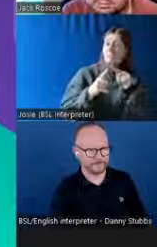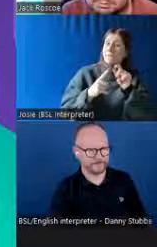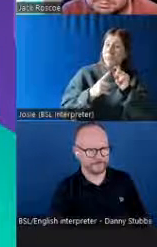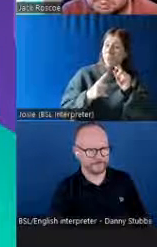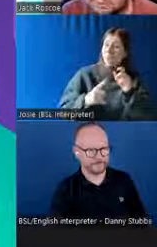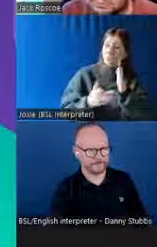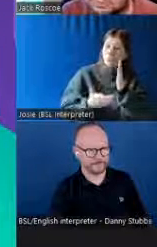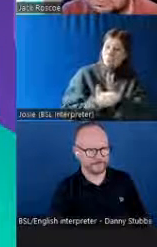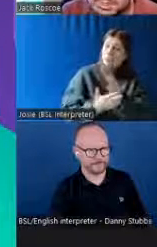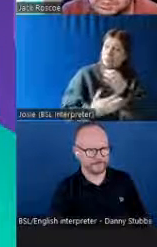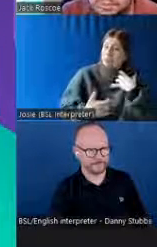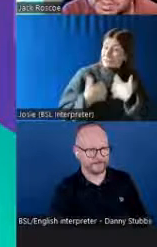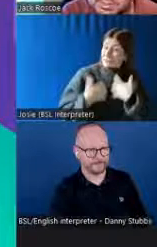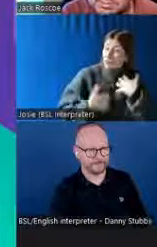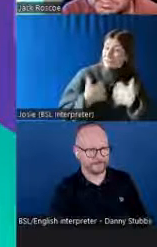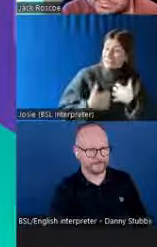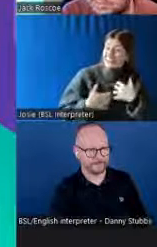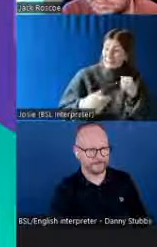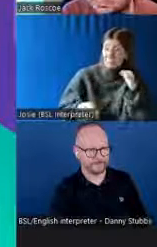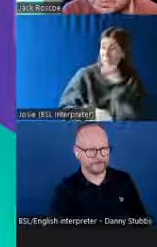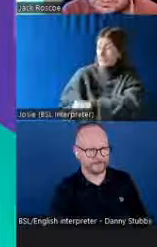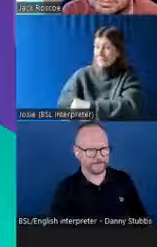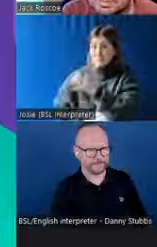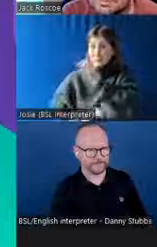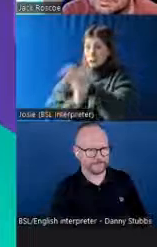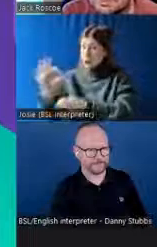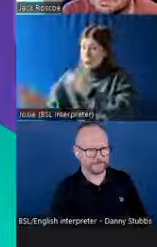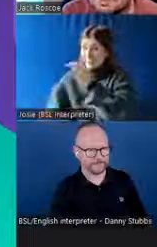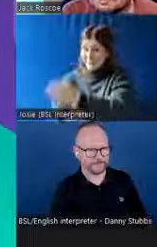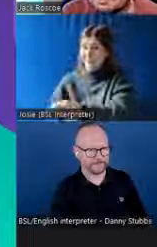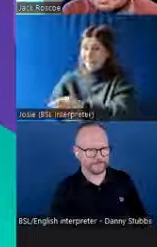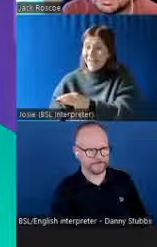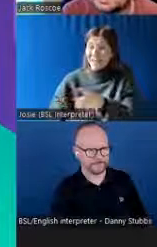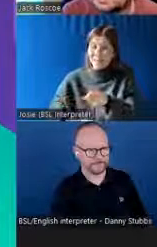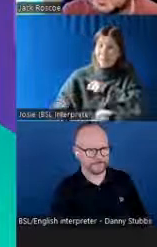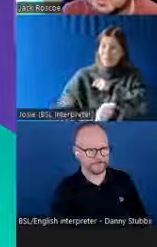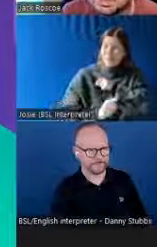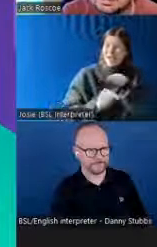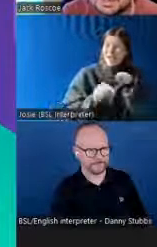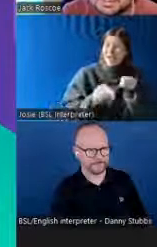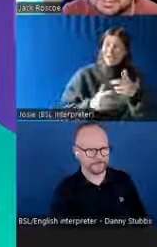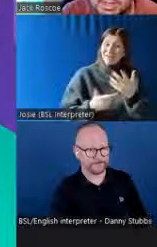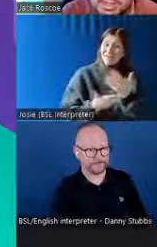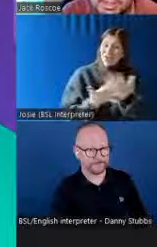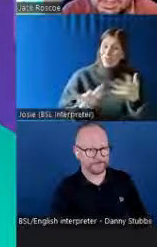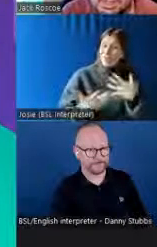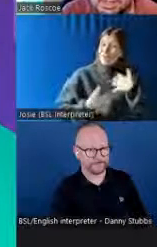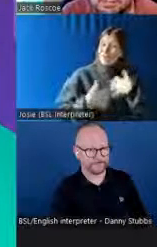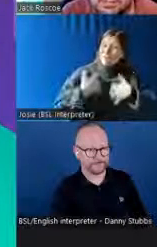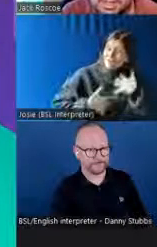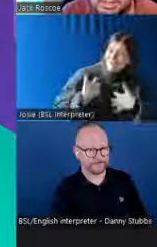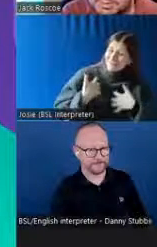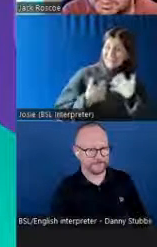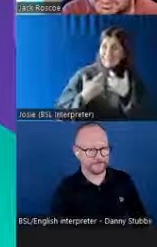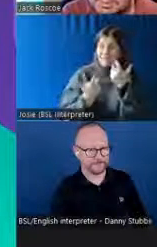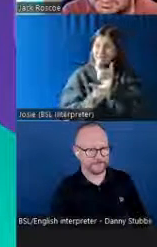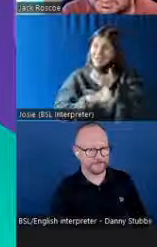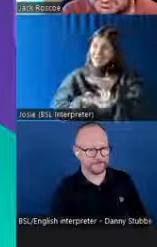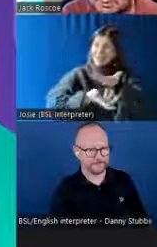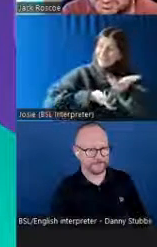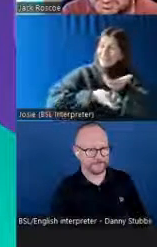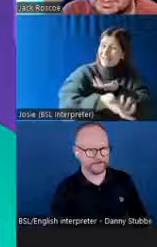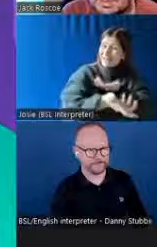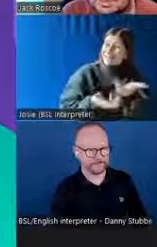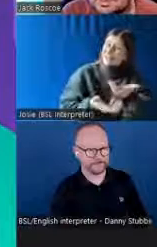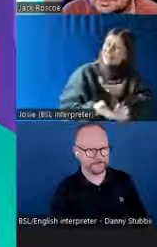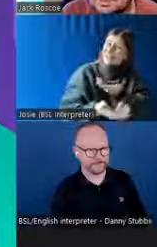some wonderful, interesting, funny conversations with people from a variety of places and events. I even spent a